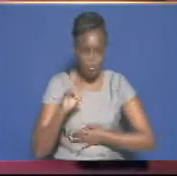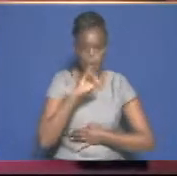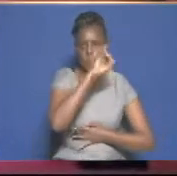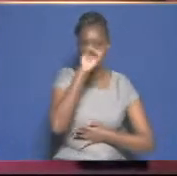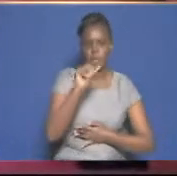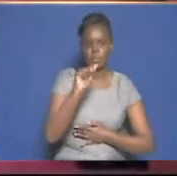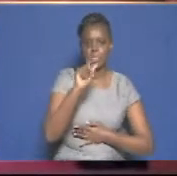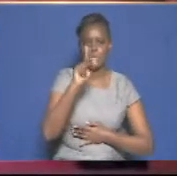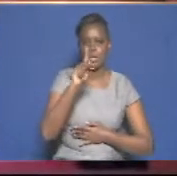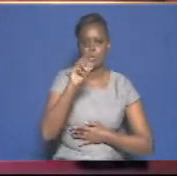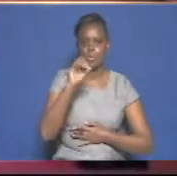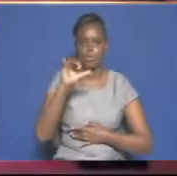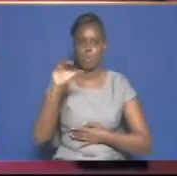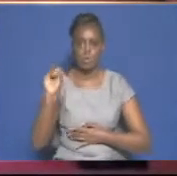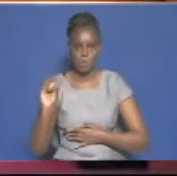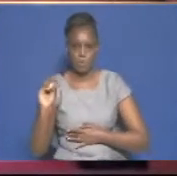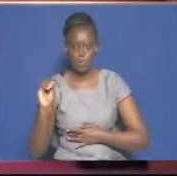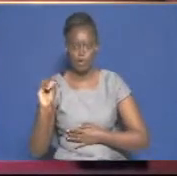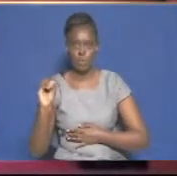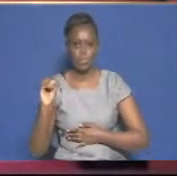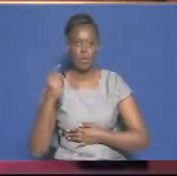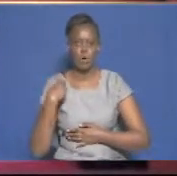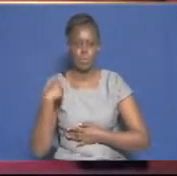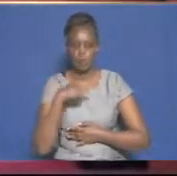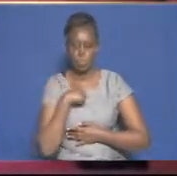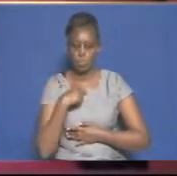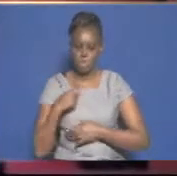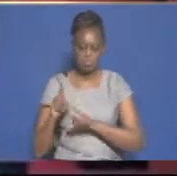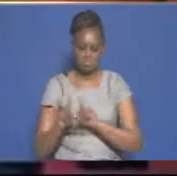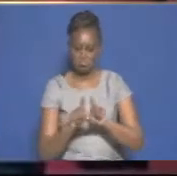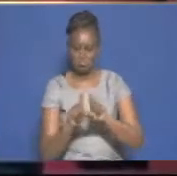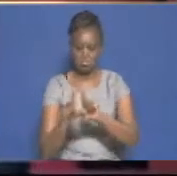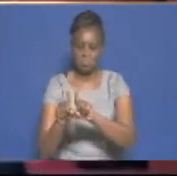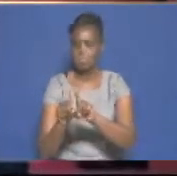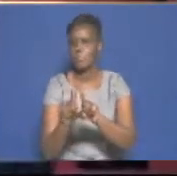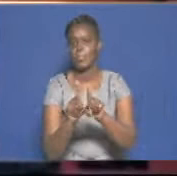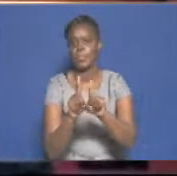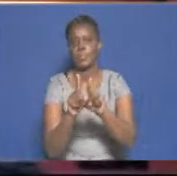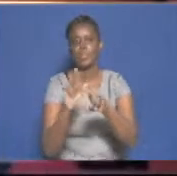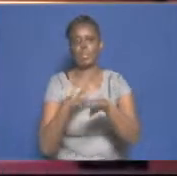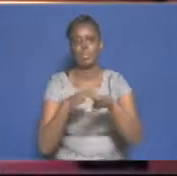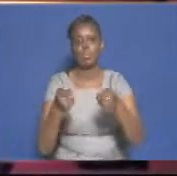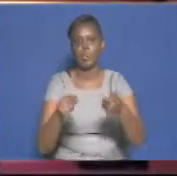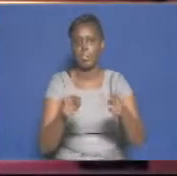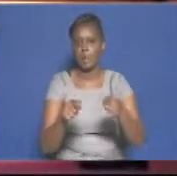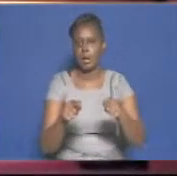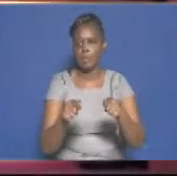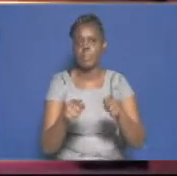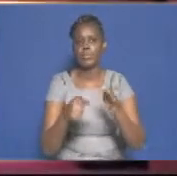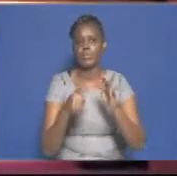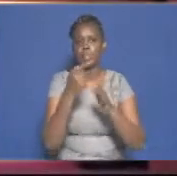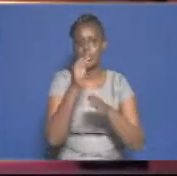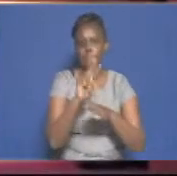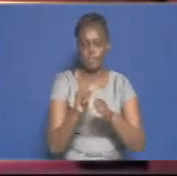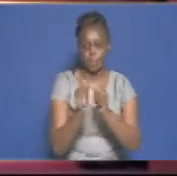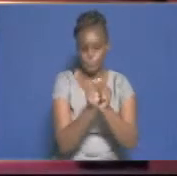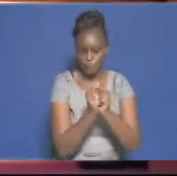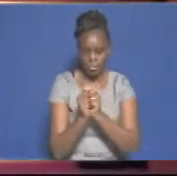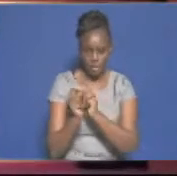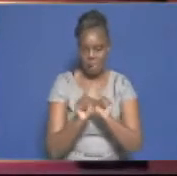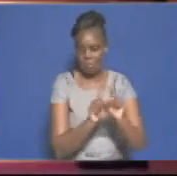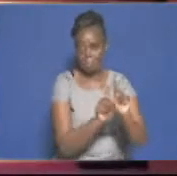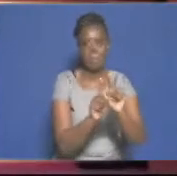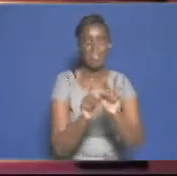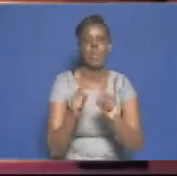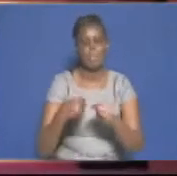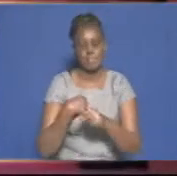then after that, we've also appeared together on shows and over radio, over on TV. And I know